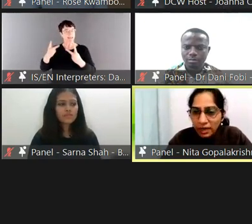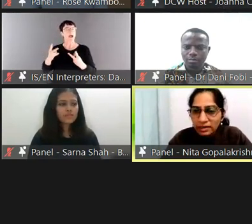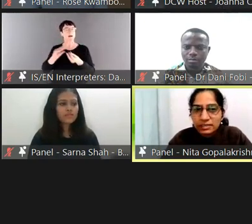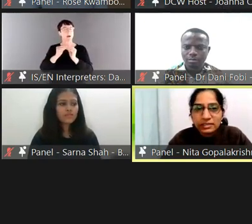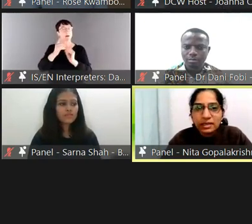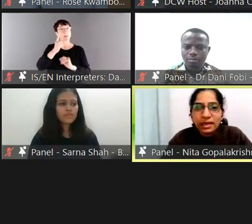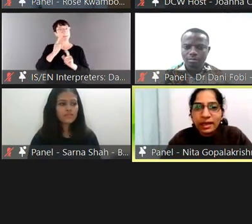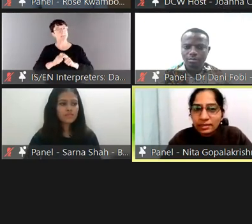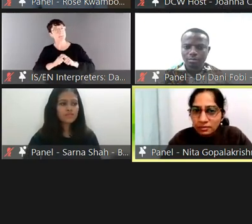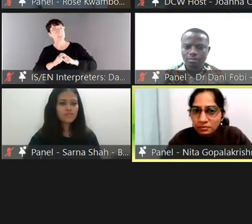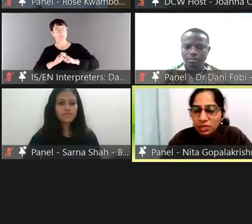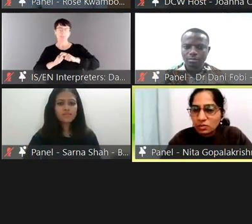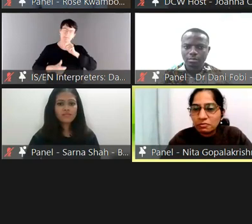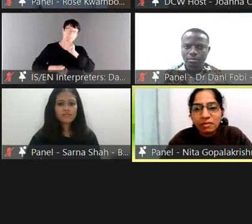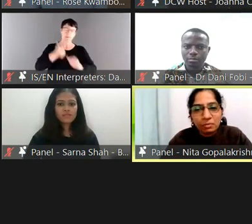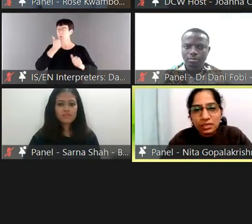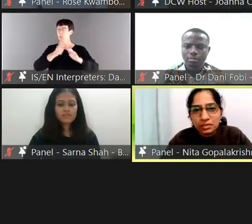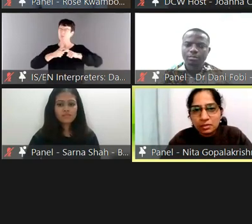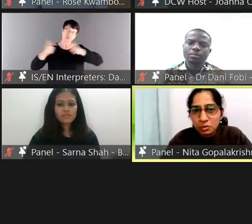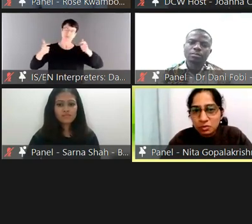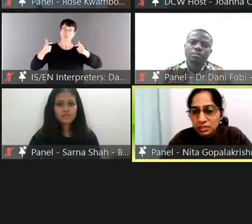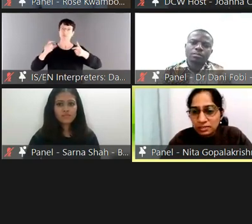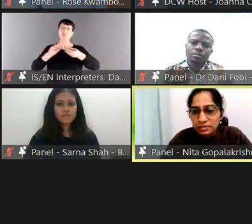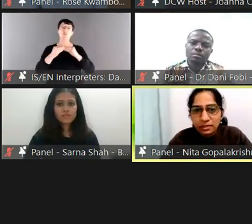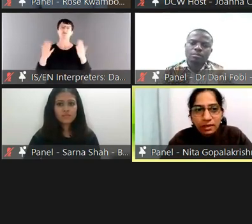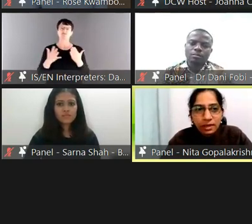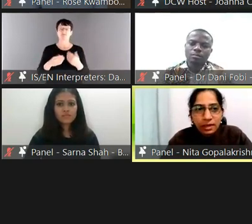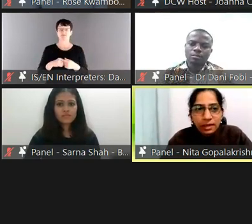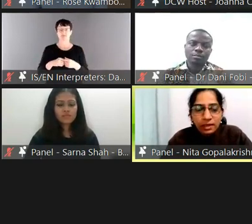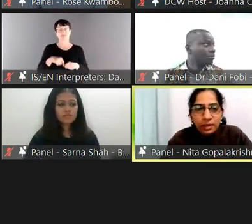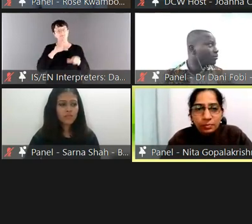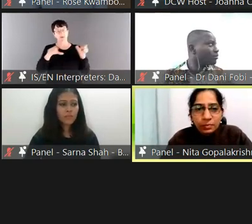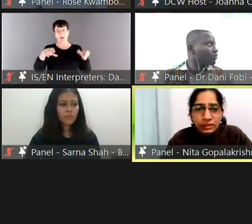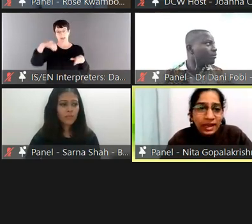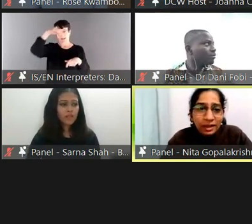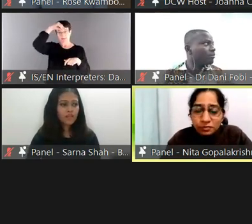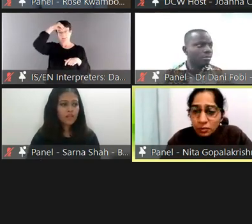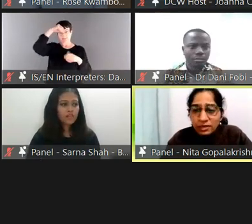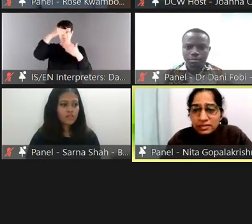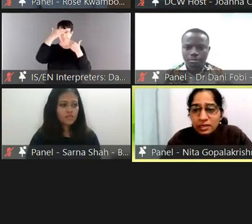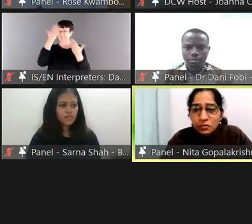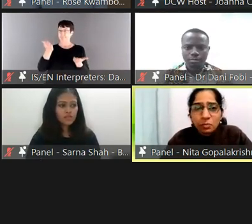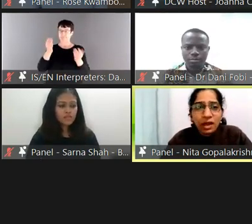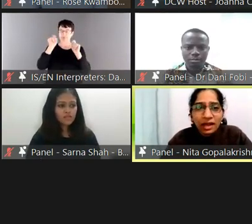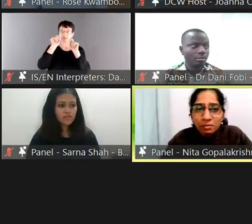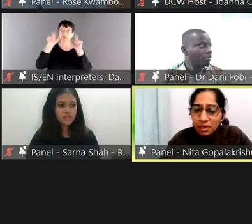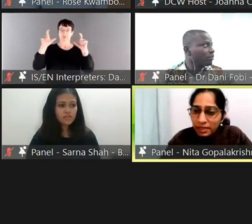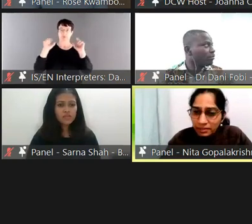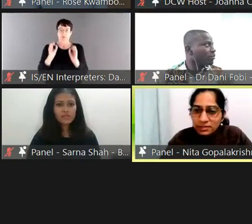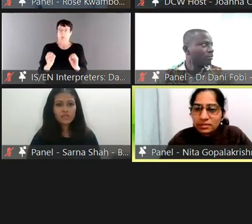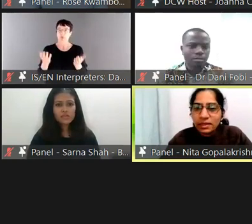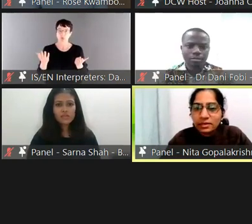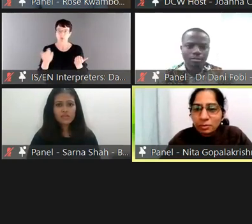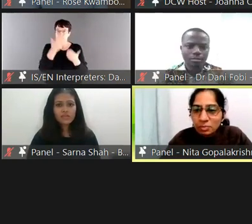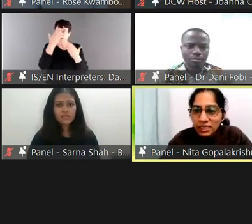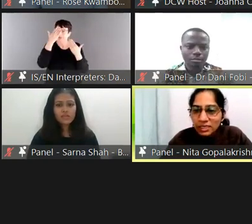of awareness and information for families and communities. The lack of awareness comes from